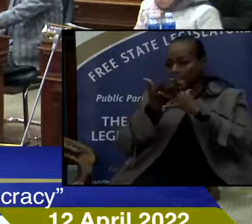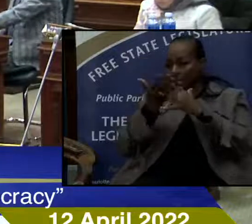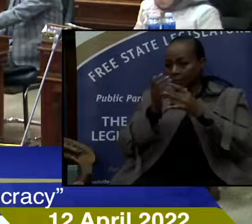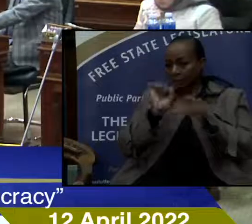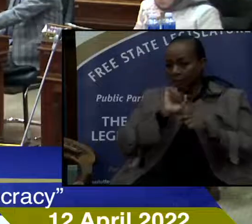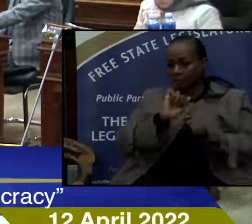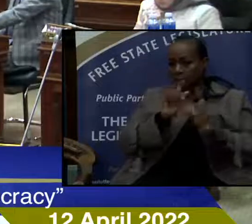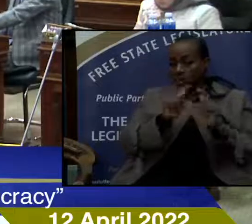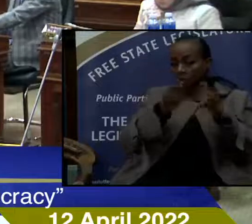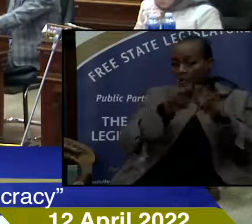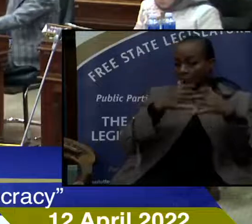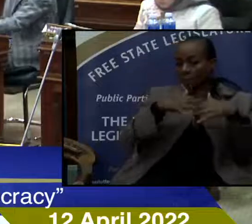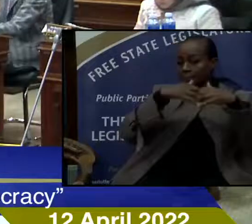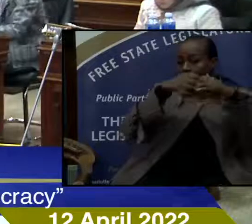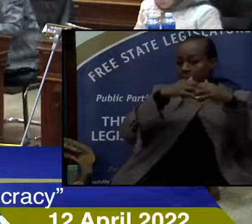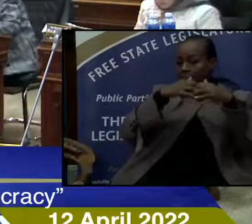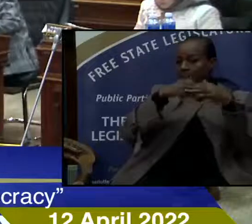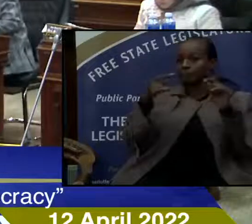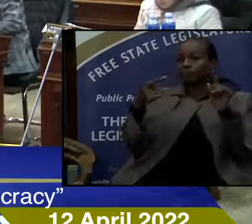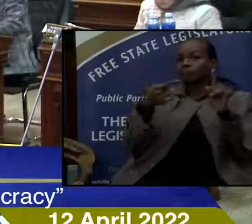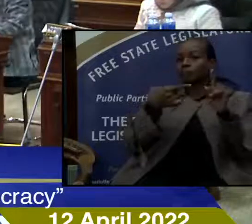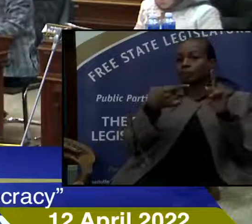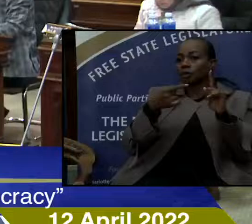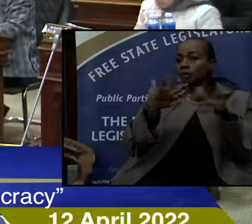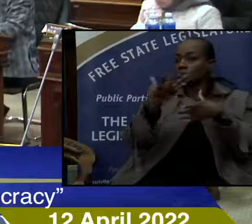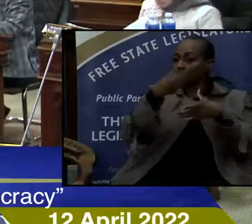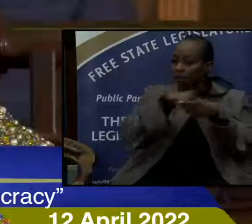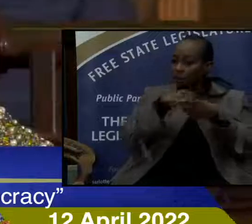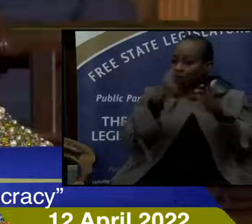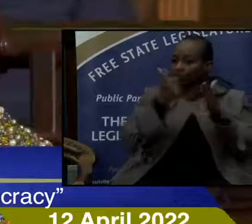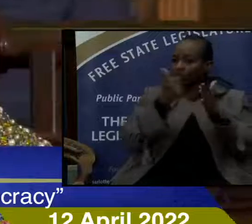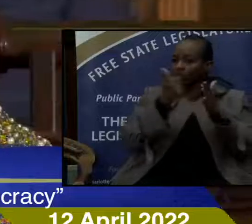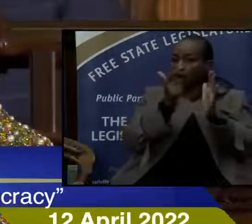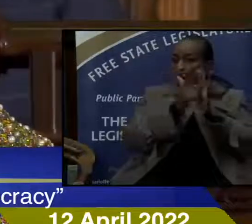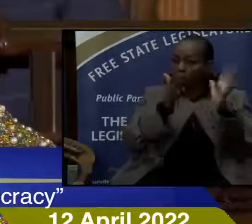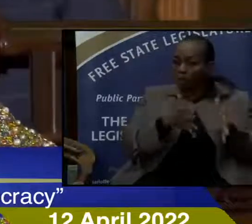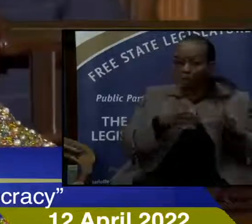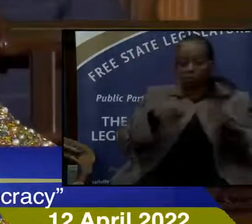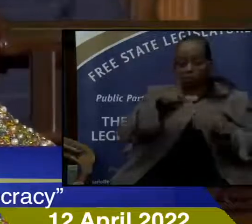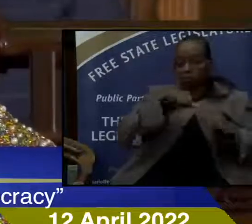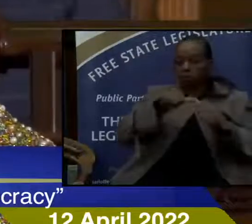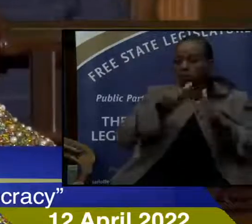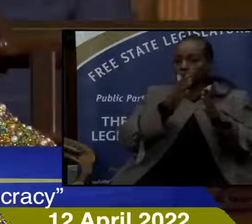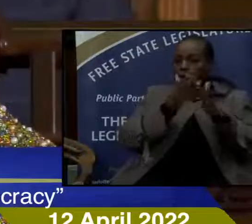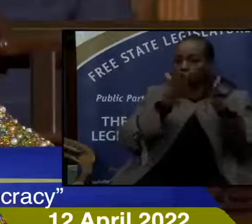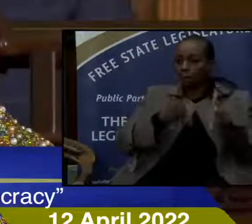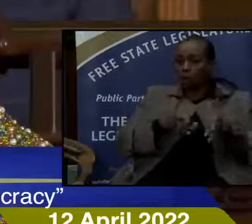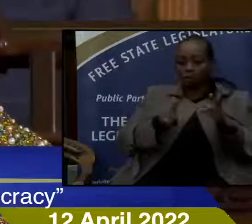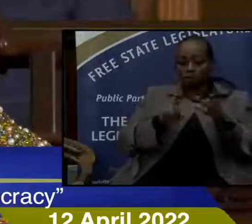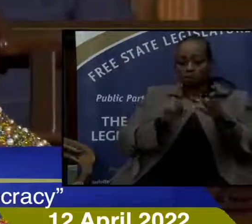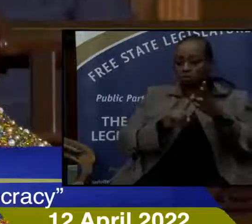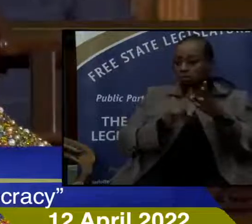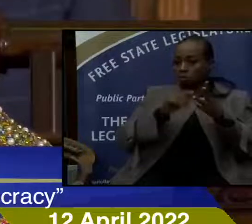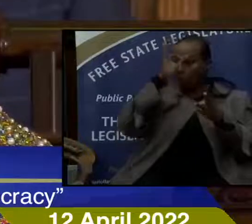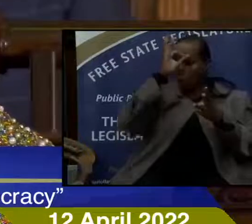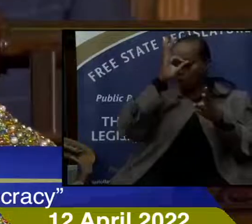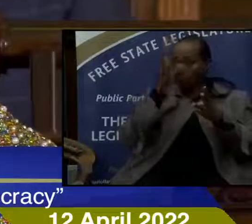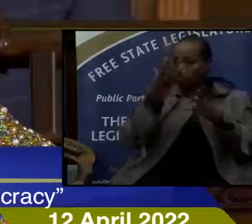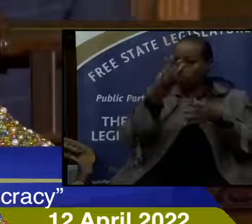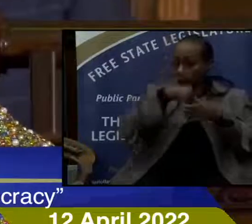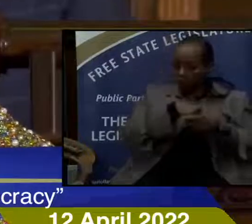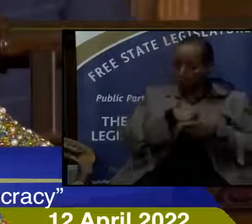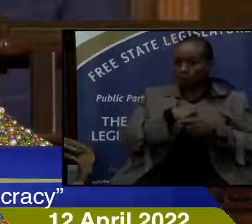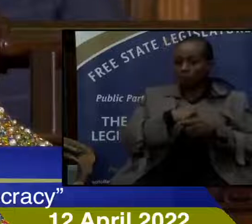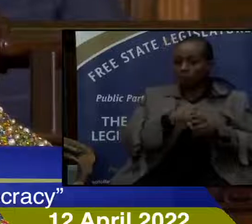etsa testimony e tla kenya agente, e kenye social worker, e kenye leponisa, e be bona ba etsang follow up